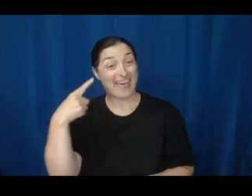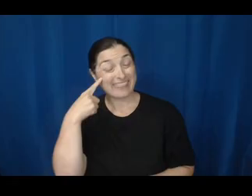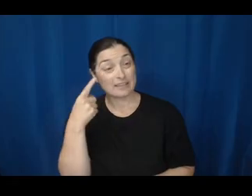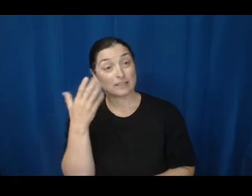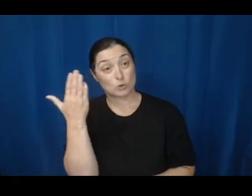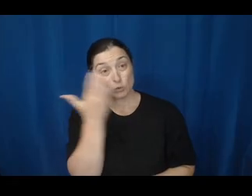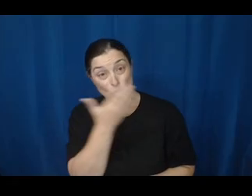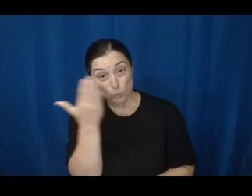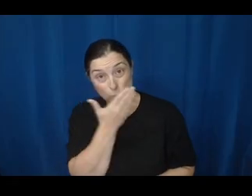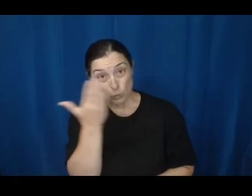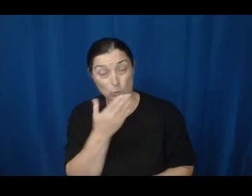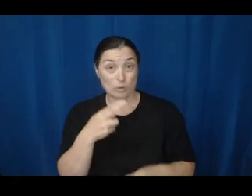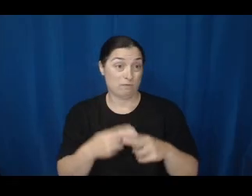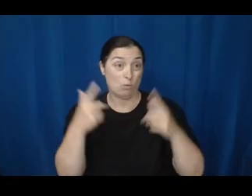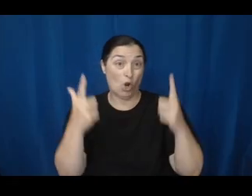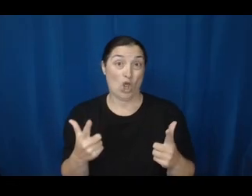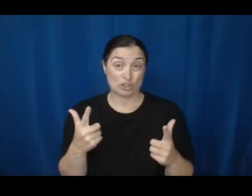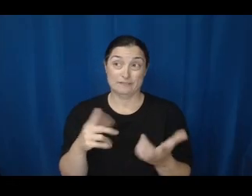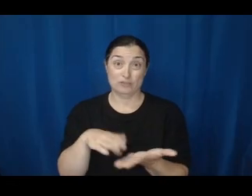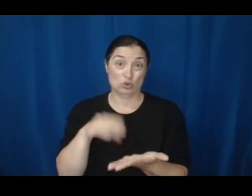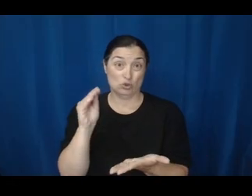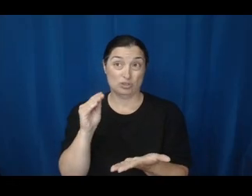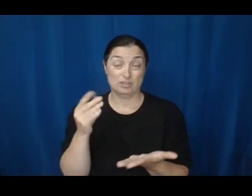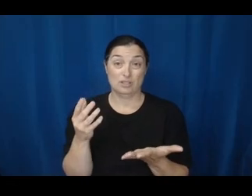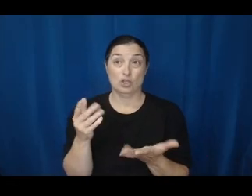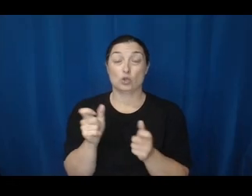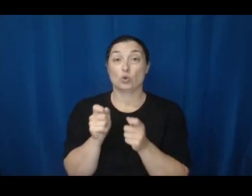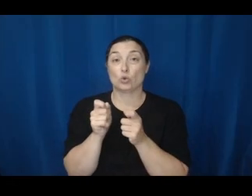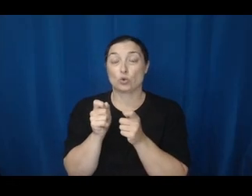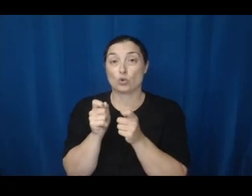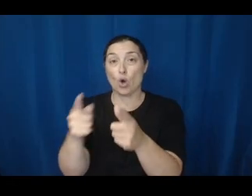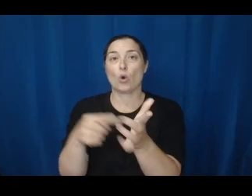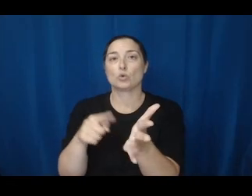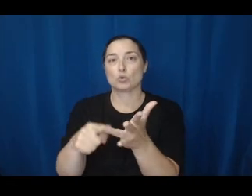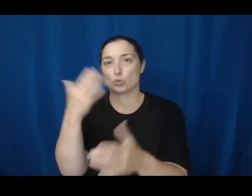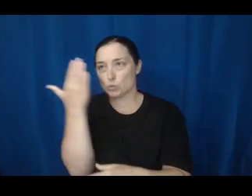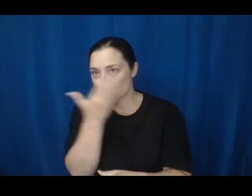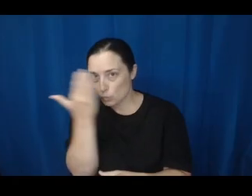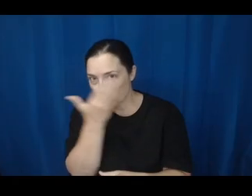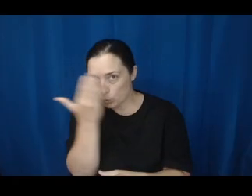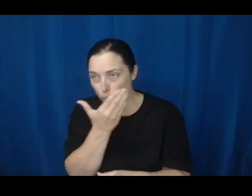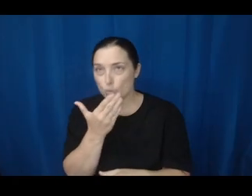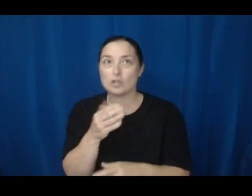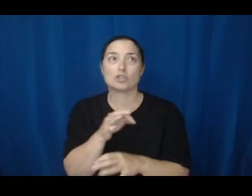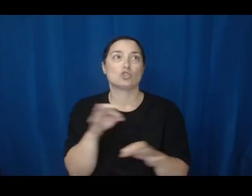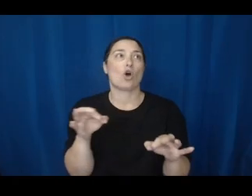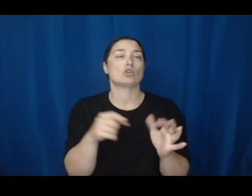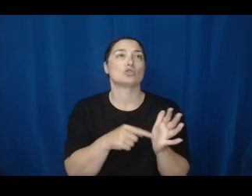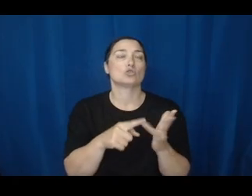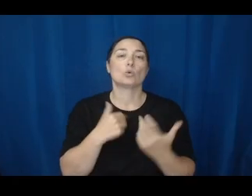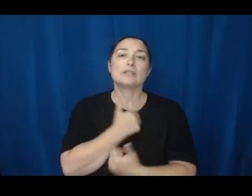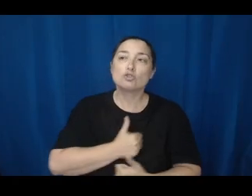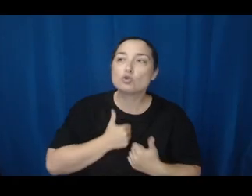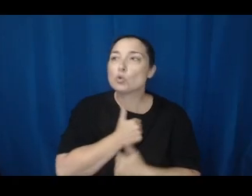of students is a place where we go to school instead of a place where we go to enjoy ourselves and be engaged with